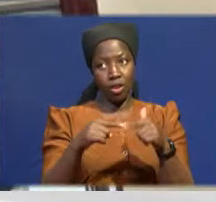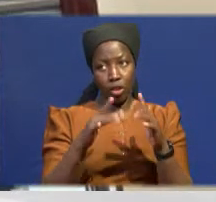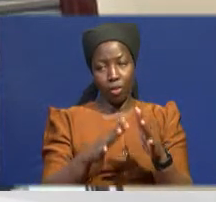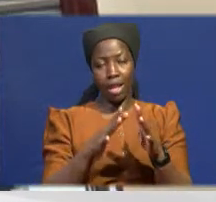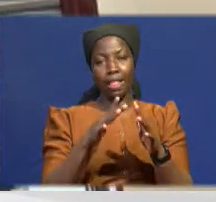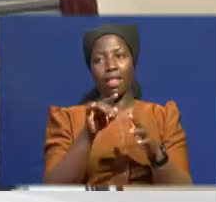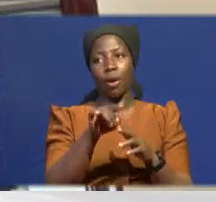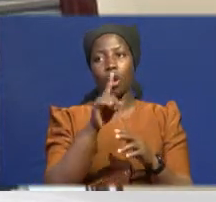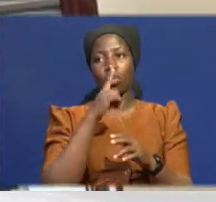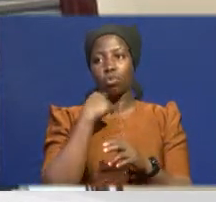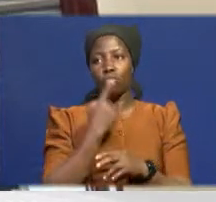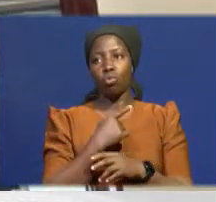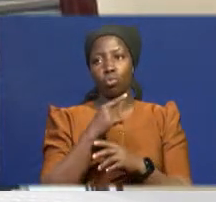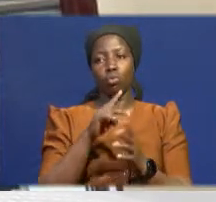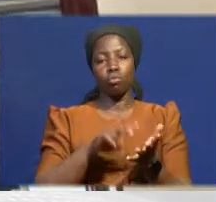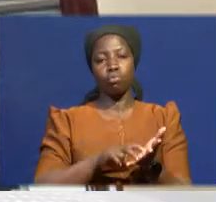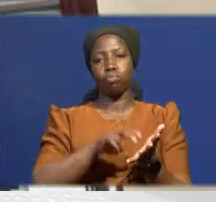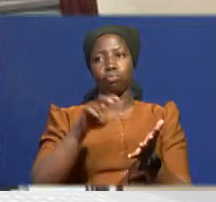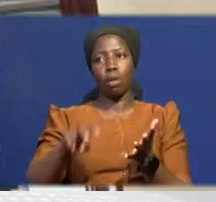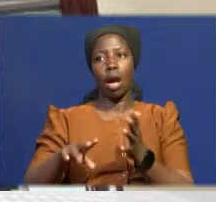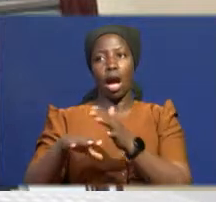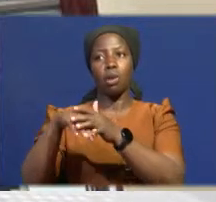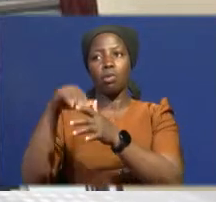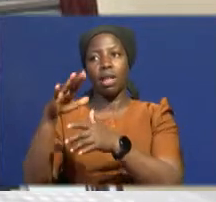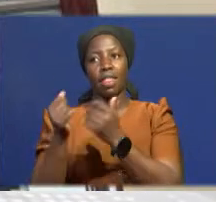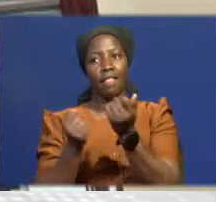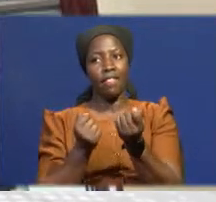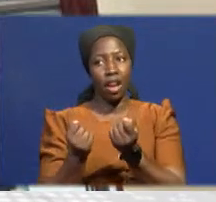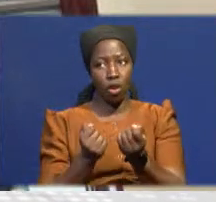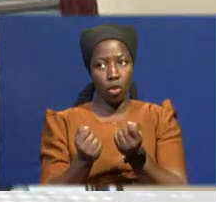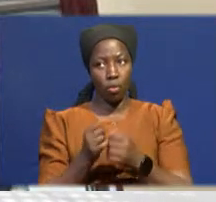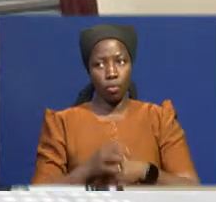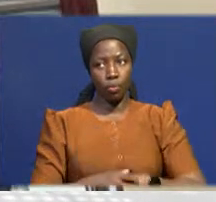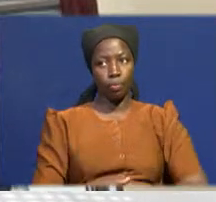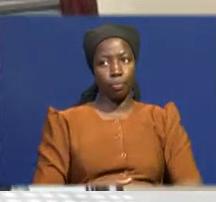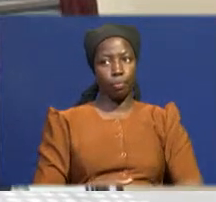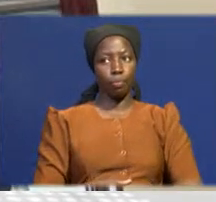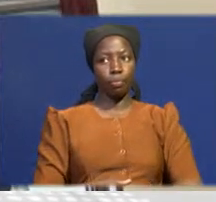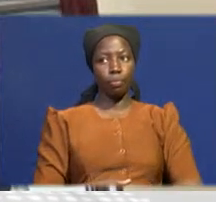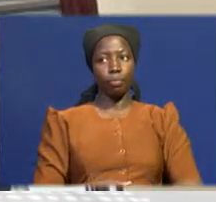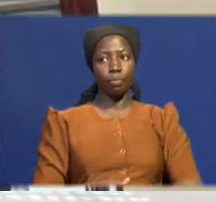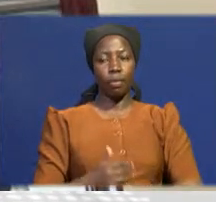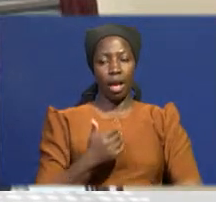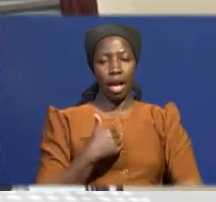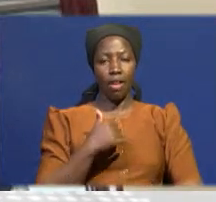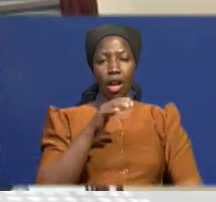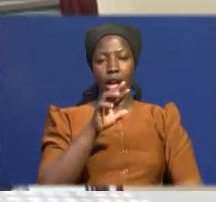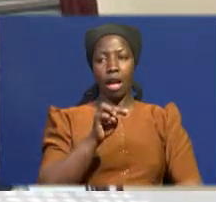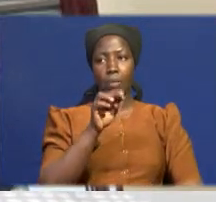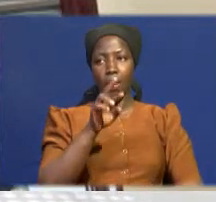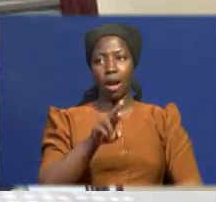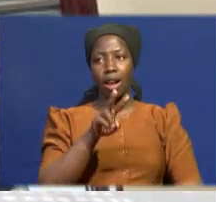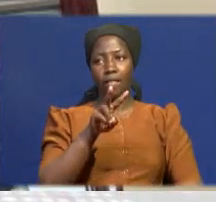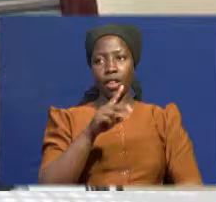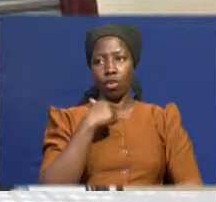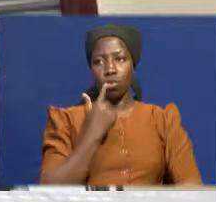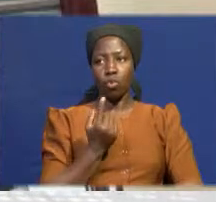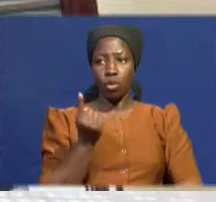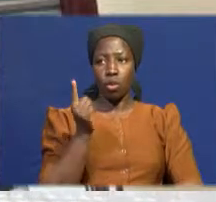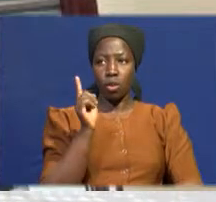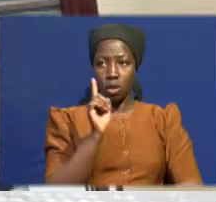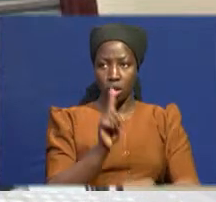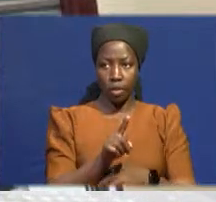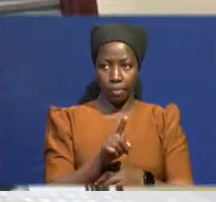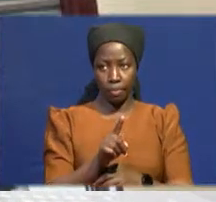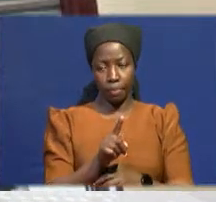car, himself or herself. Do not ride the car. I have an MIV that will arrive there in less than 10